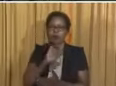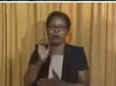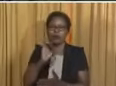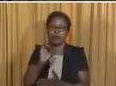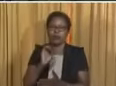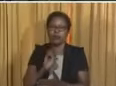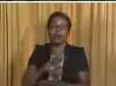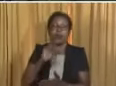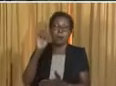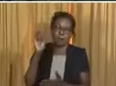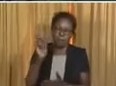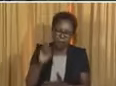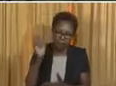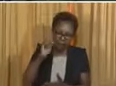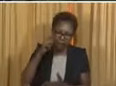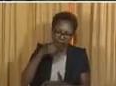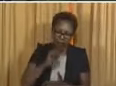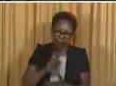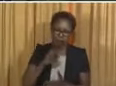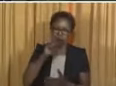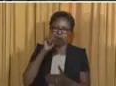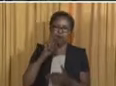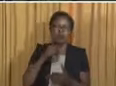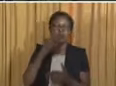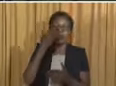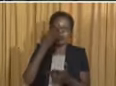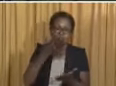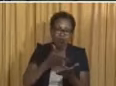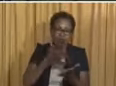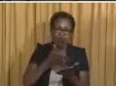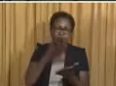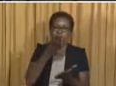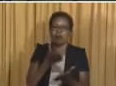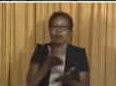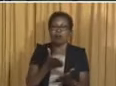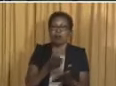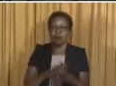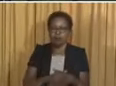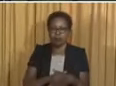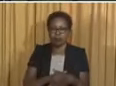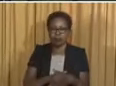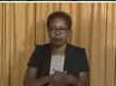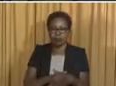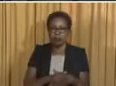the legislative process by formally assenting or giving his consent to the bill.